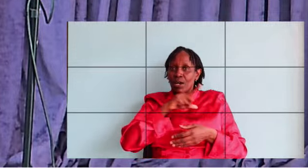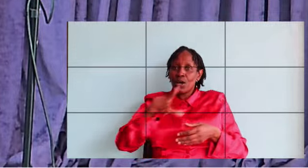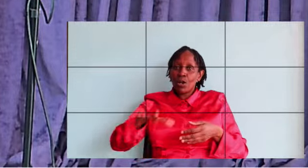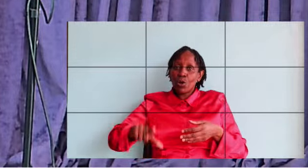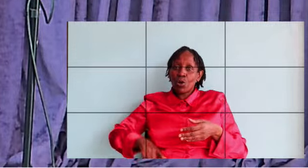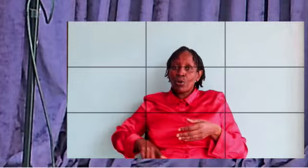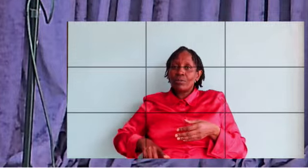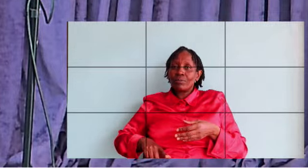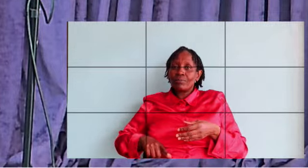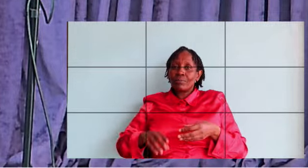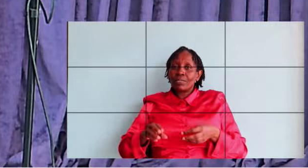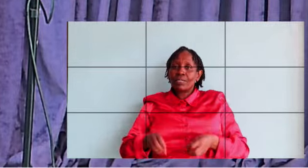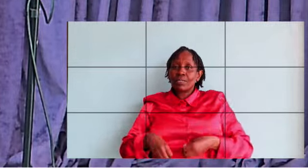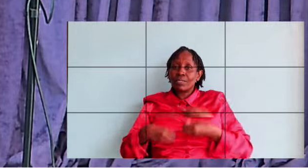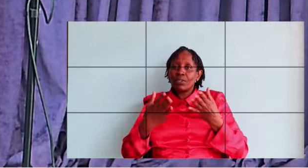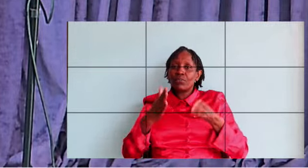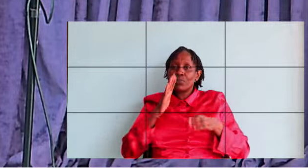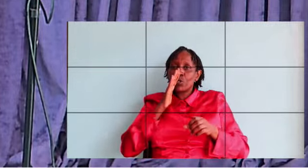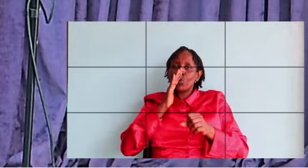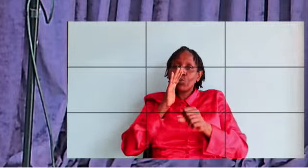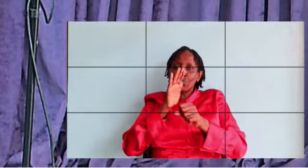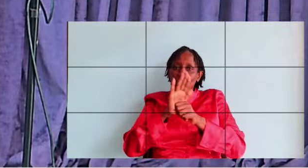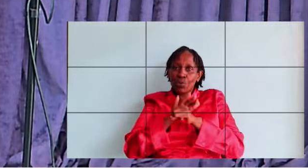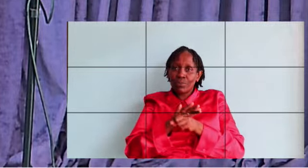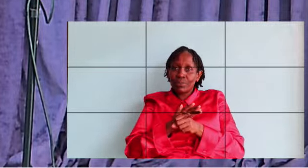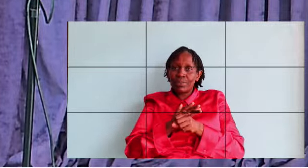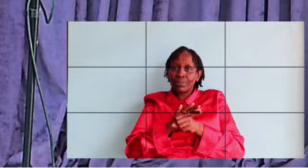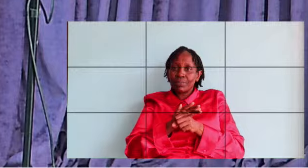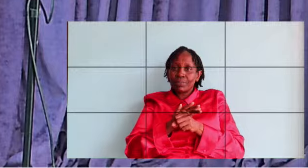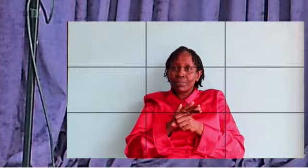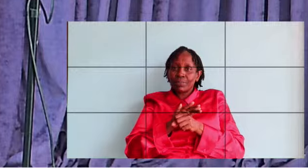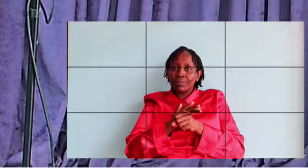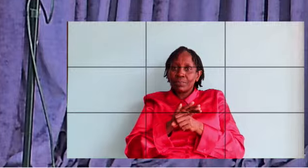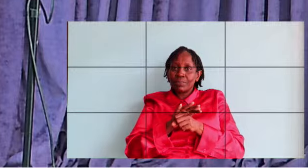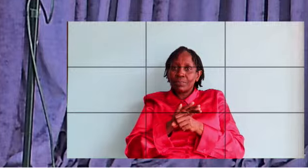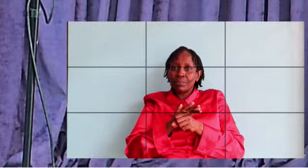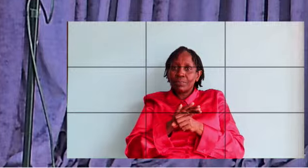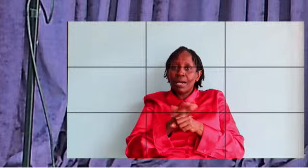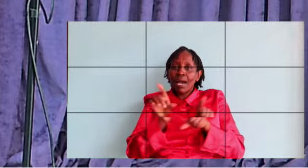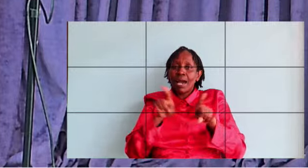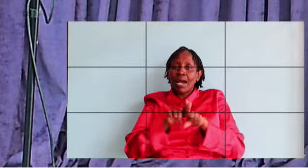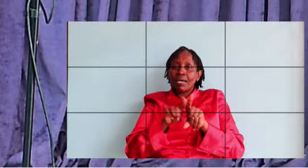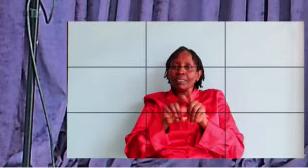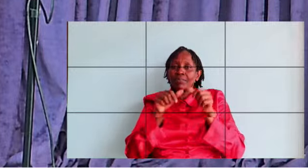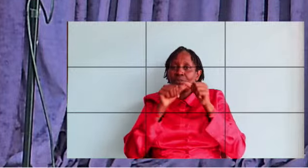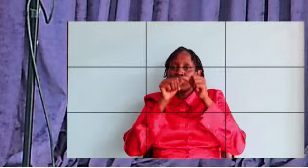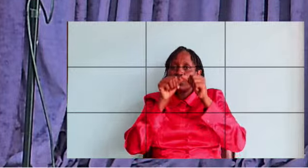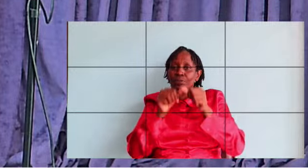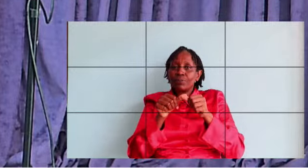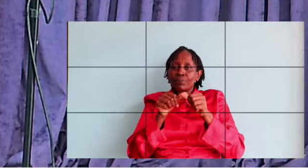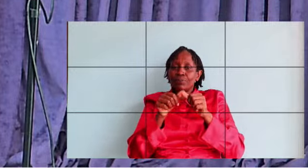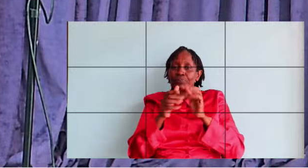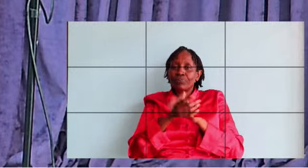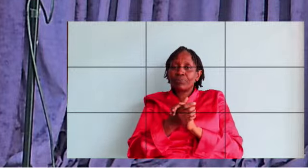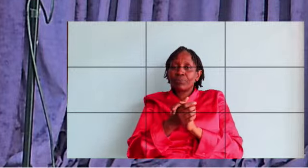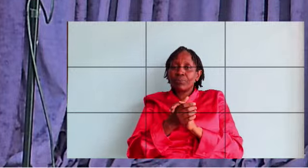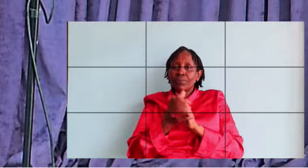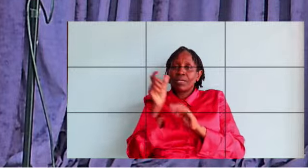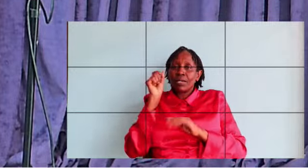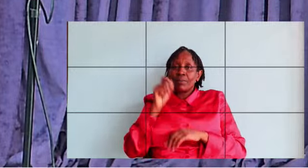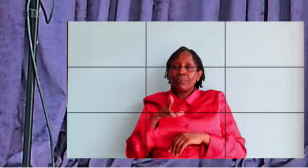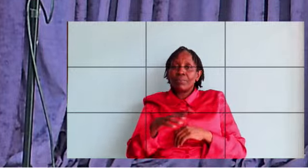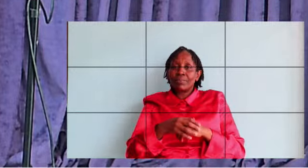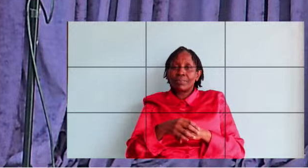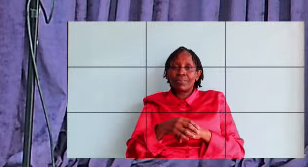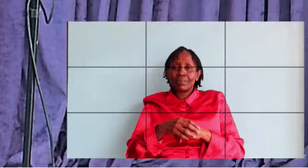promise for his people. And then, as we continue, we must cultivate a